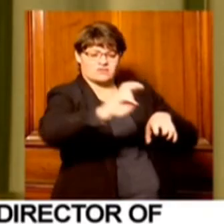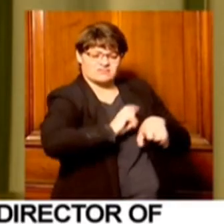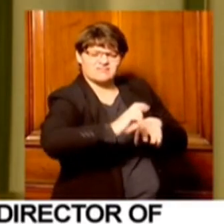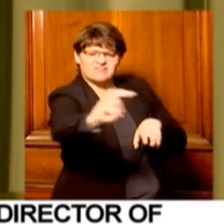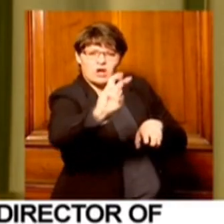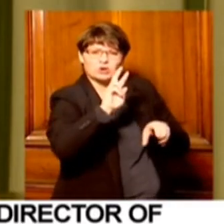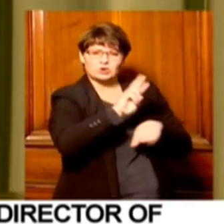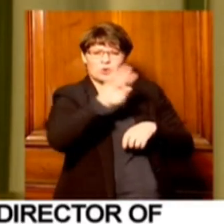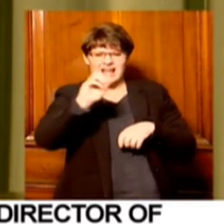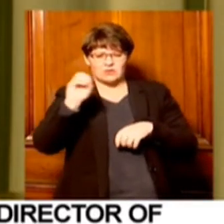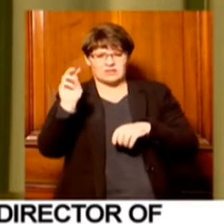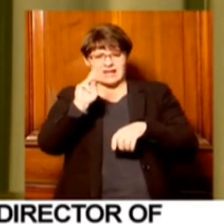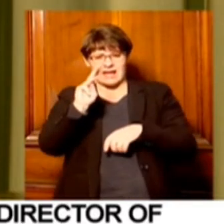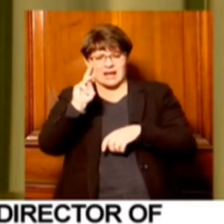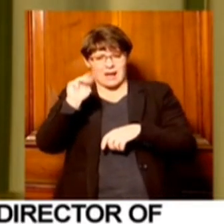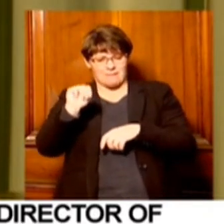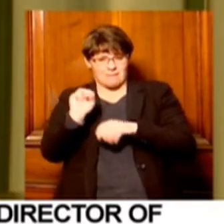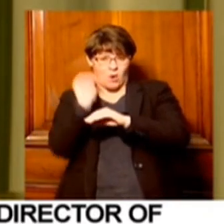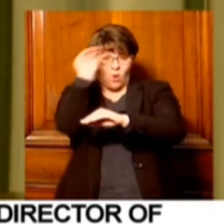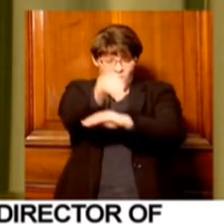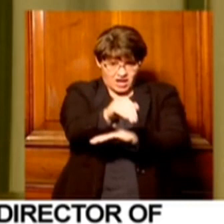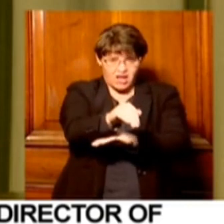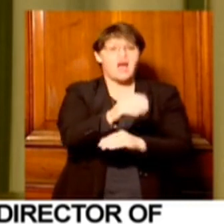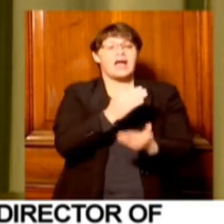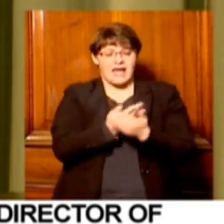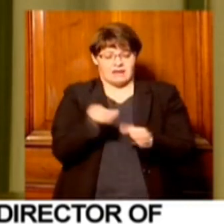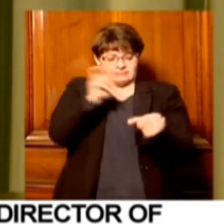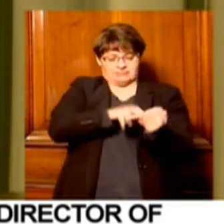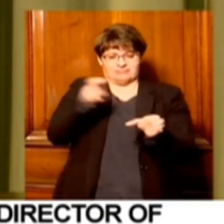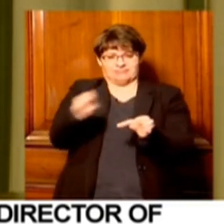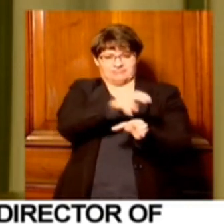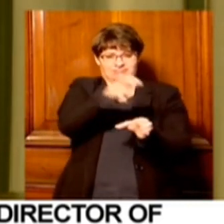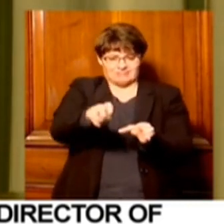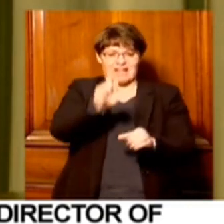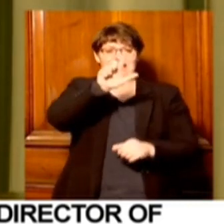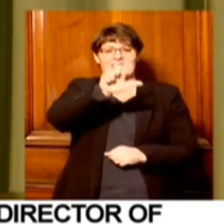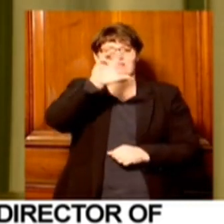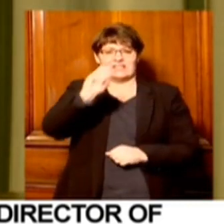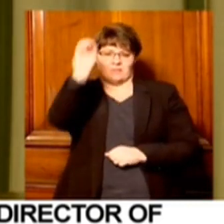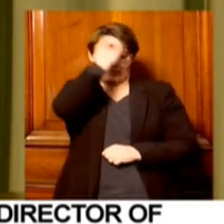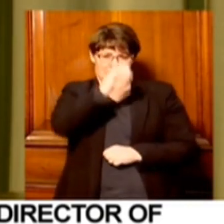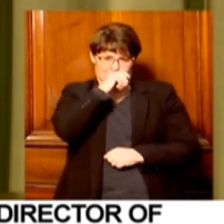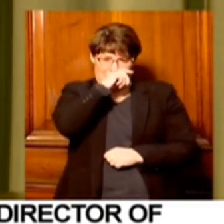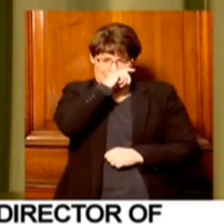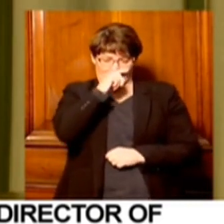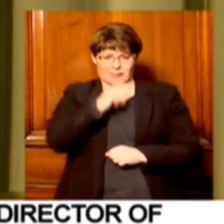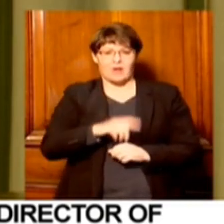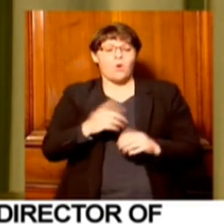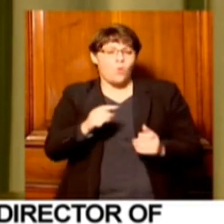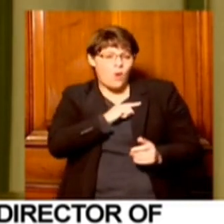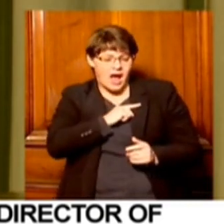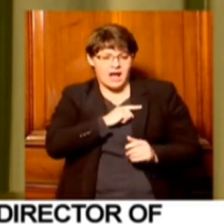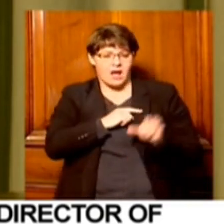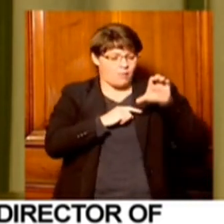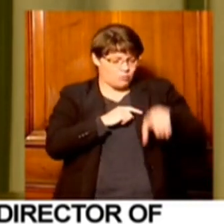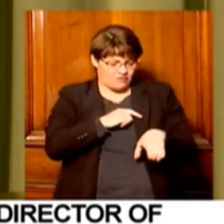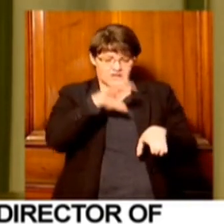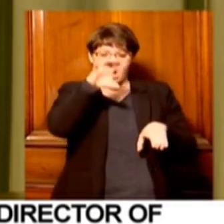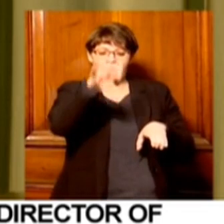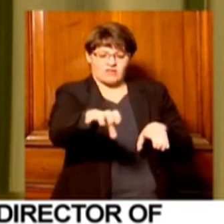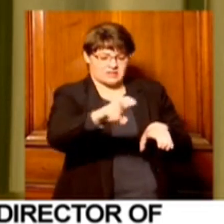of 70% of their permissible passenger carrying capacity for intra-provincial and